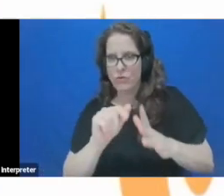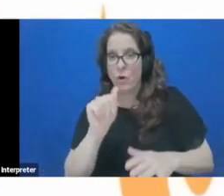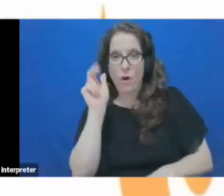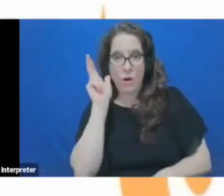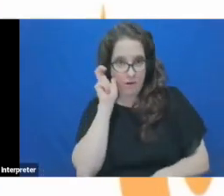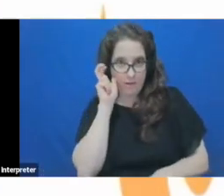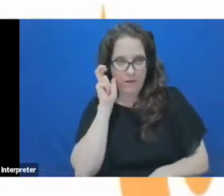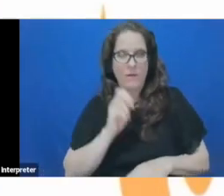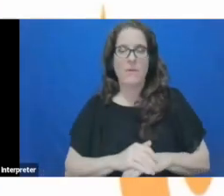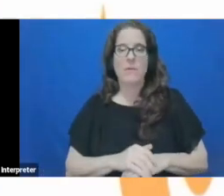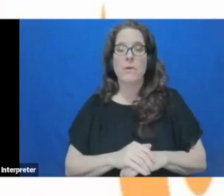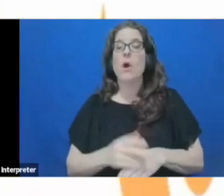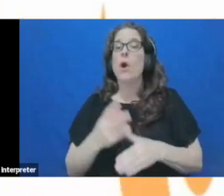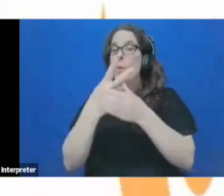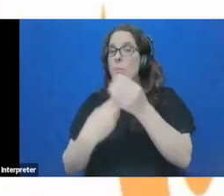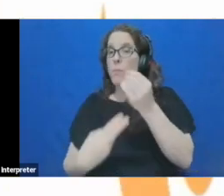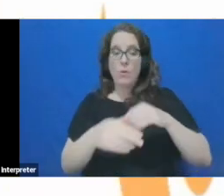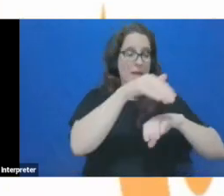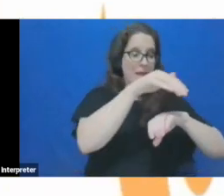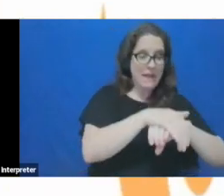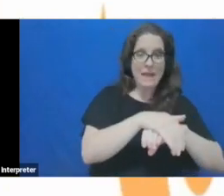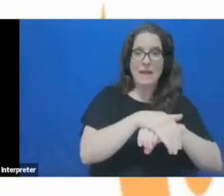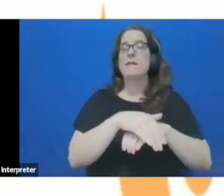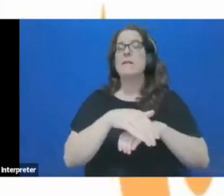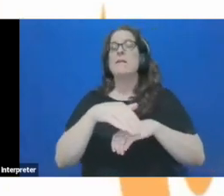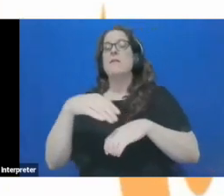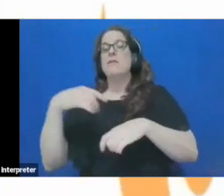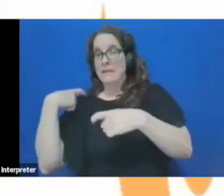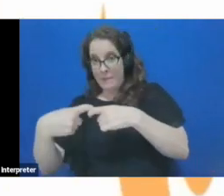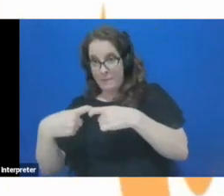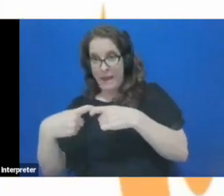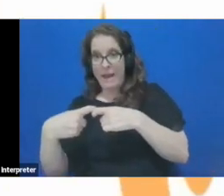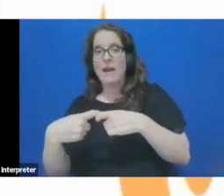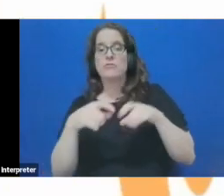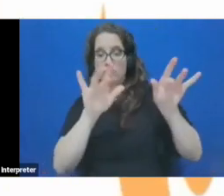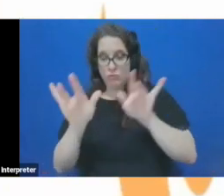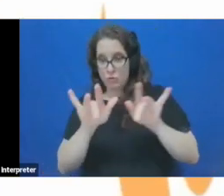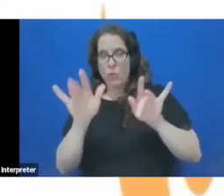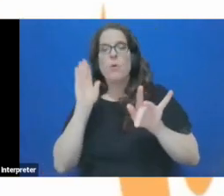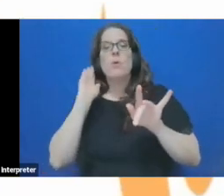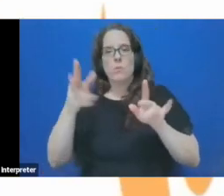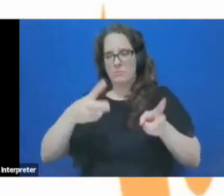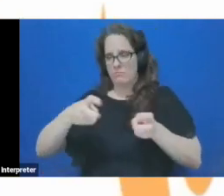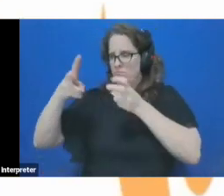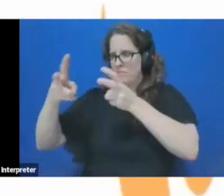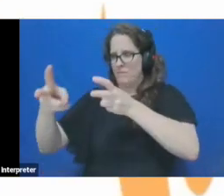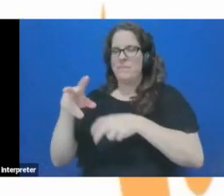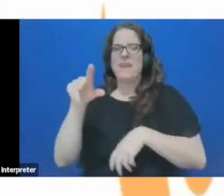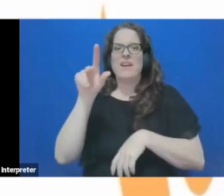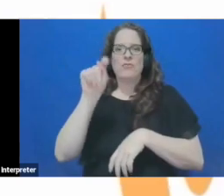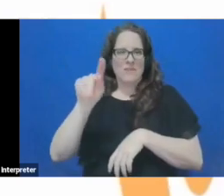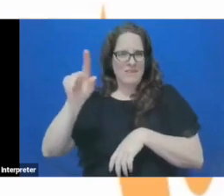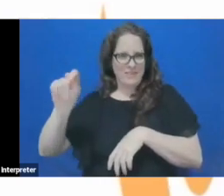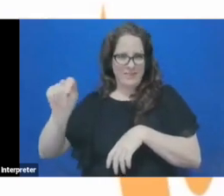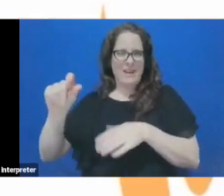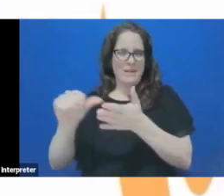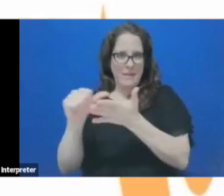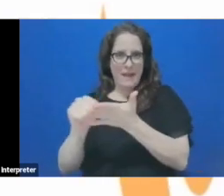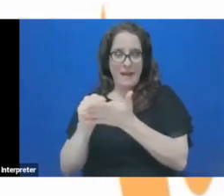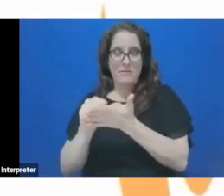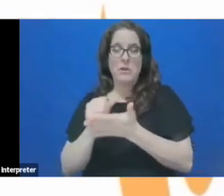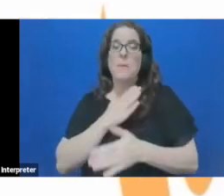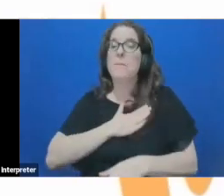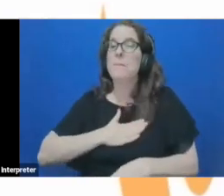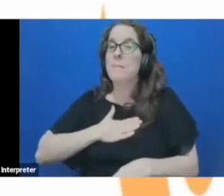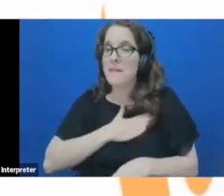on the PCR website Transition Times page. Please share the recording and upcoming Transition Times programs with your friends and